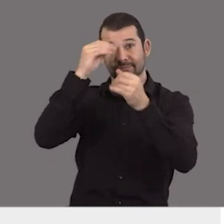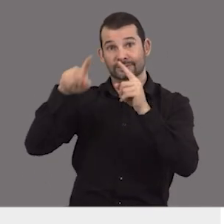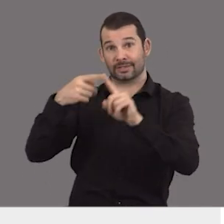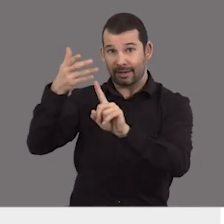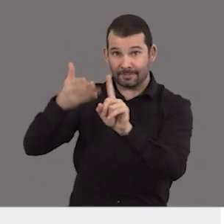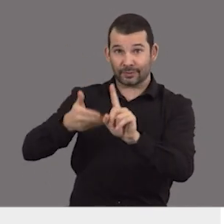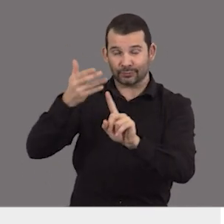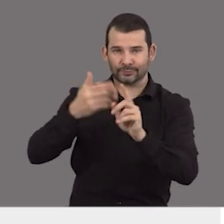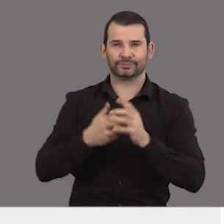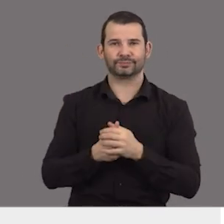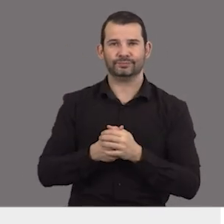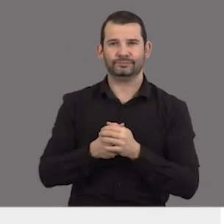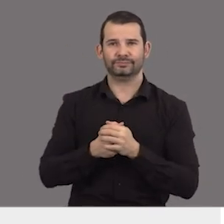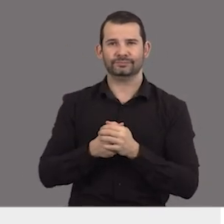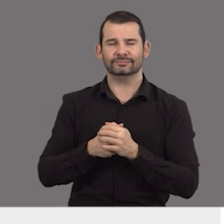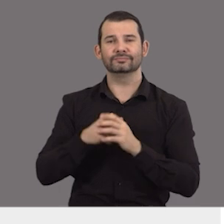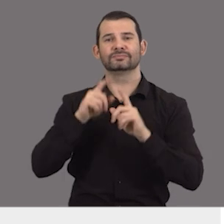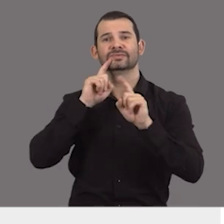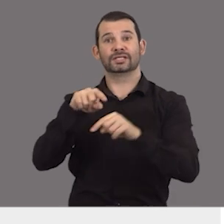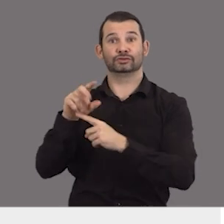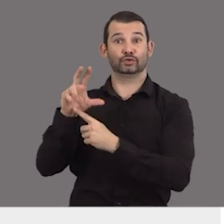A, Information about you.